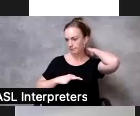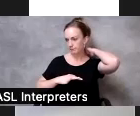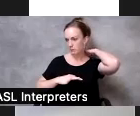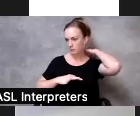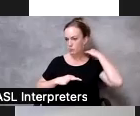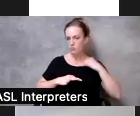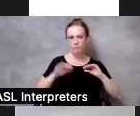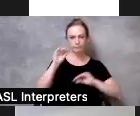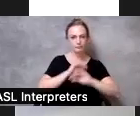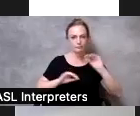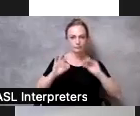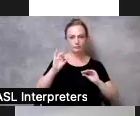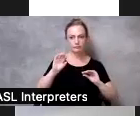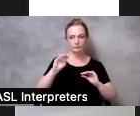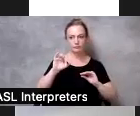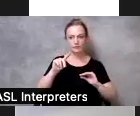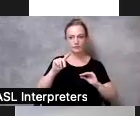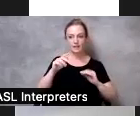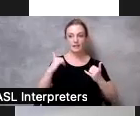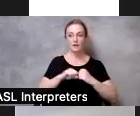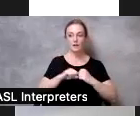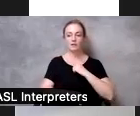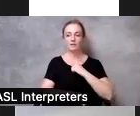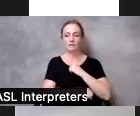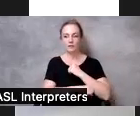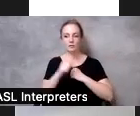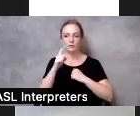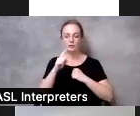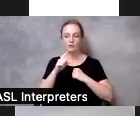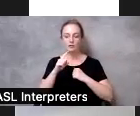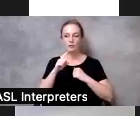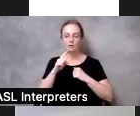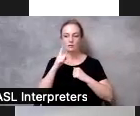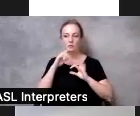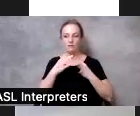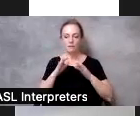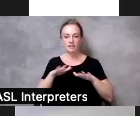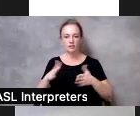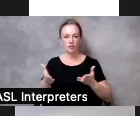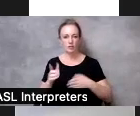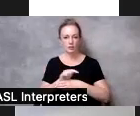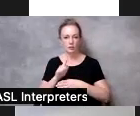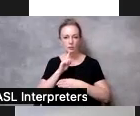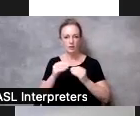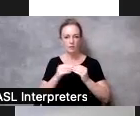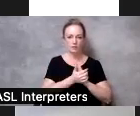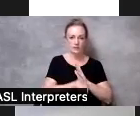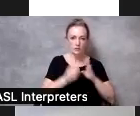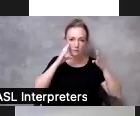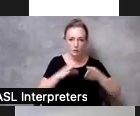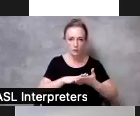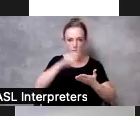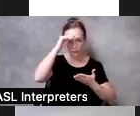reformatted that. It's now the Foundations in Child, Family, and Adult Services training. So really looked at more competency-based, skill-focused